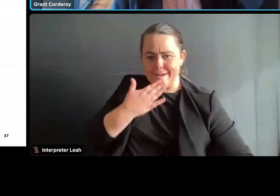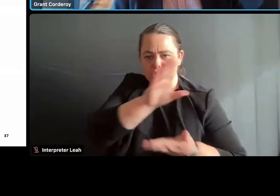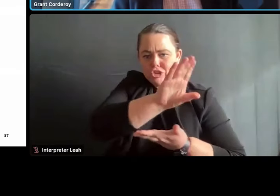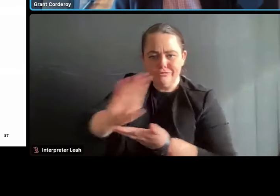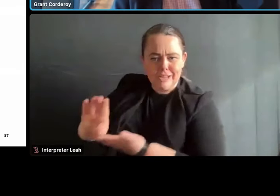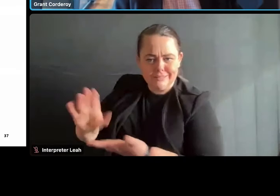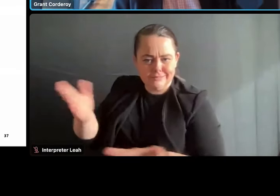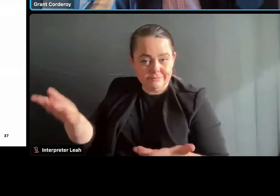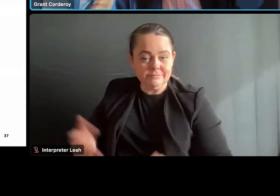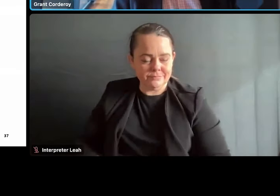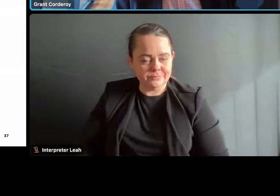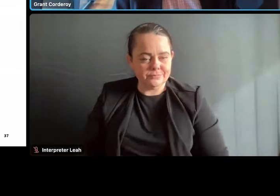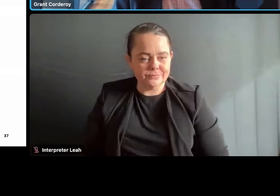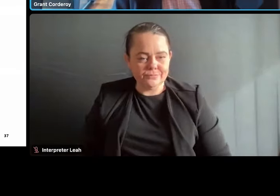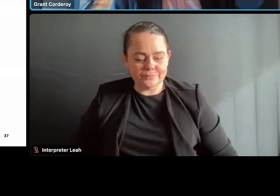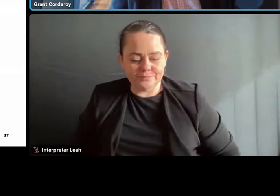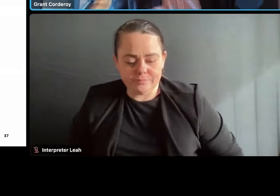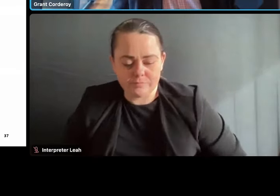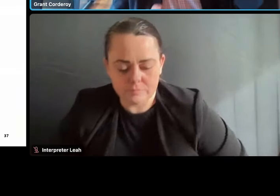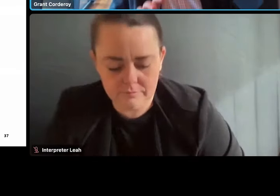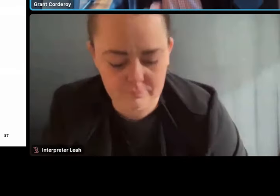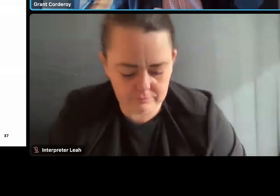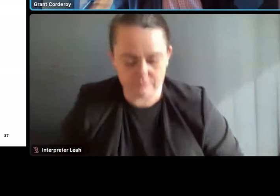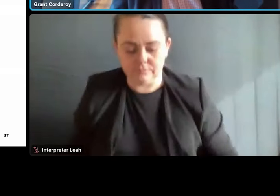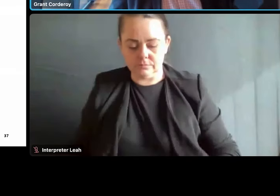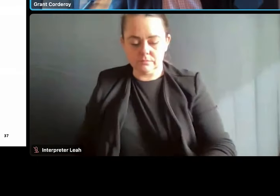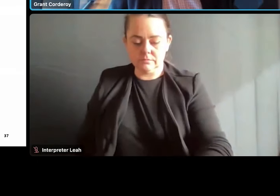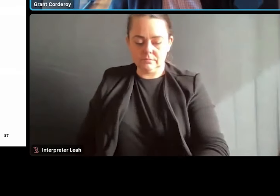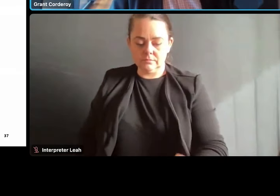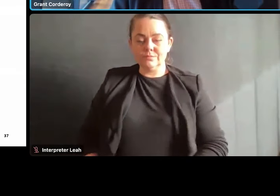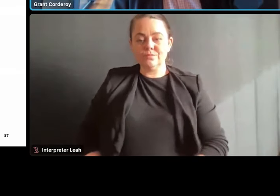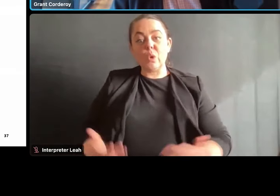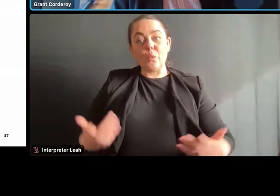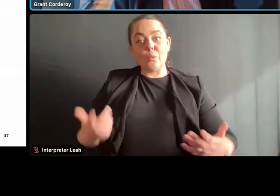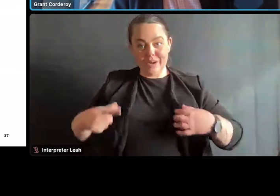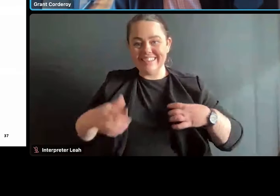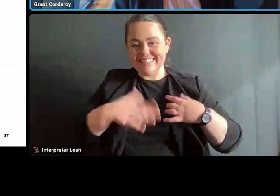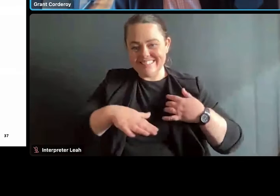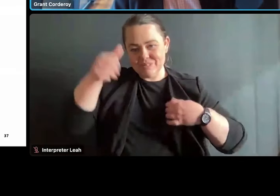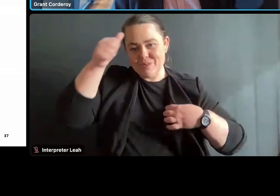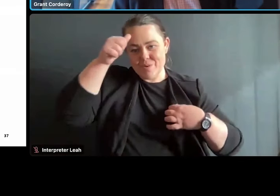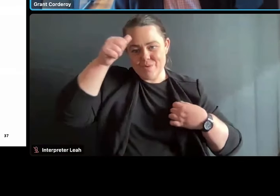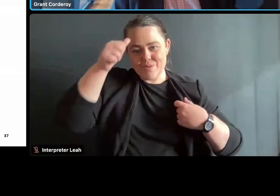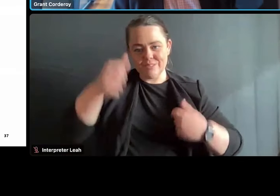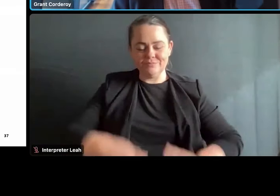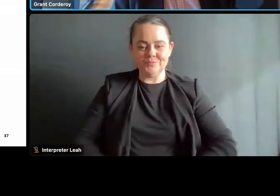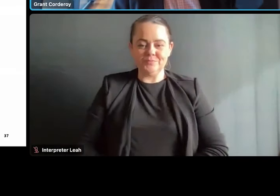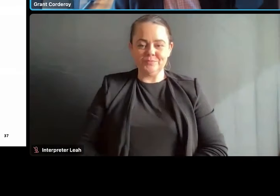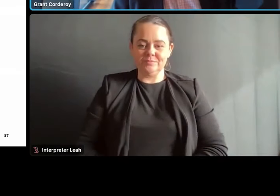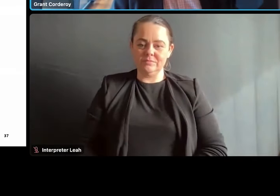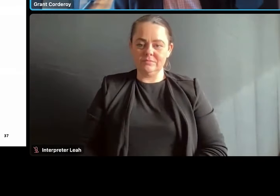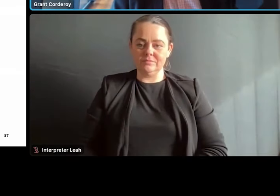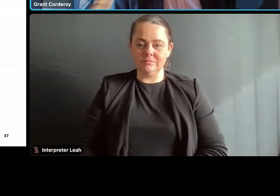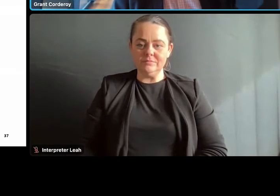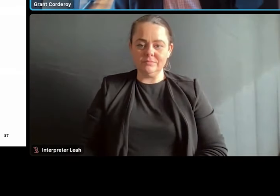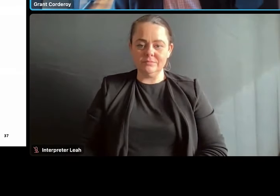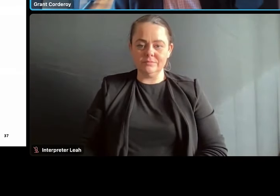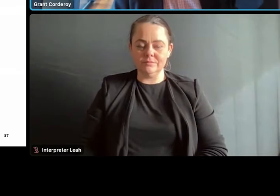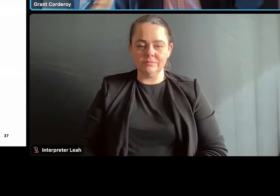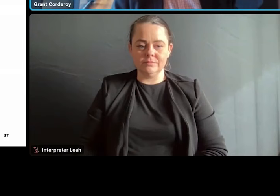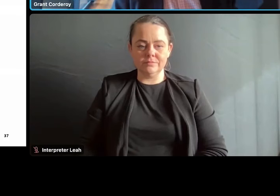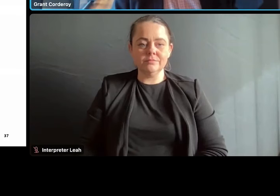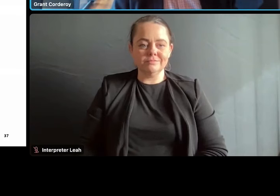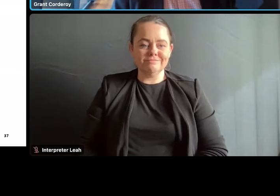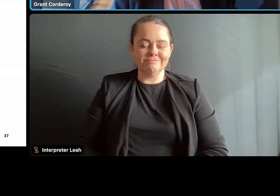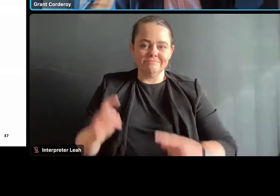staff. So that's again the question why we need to do it and why we need to be looking at that as we go forward. So we need to